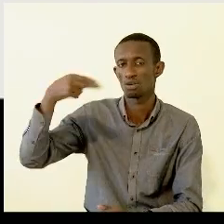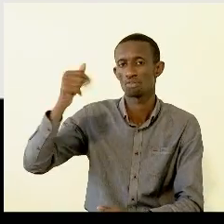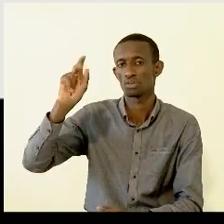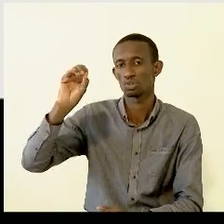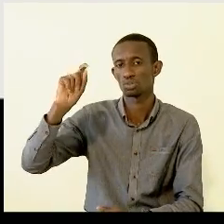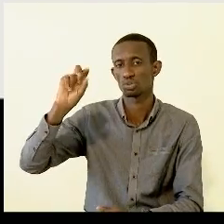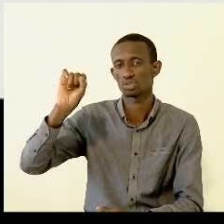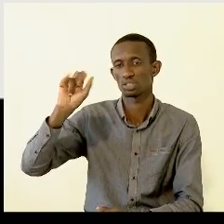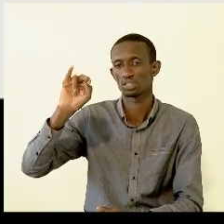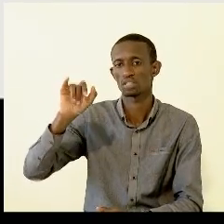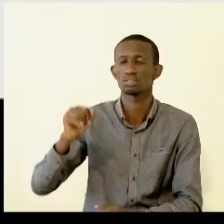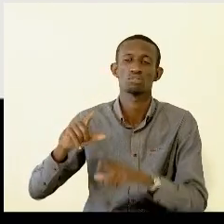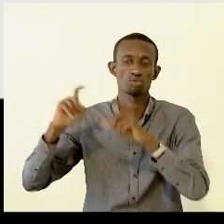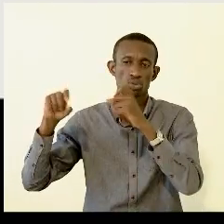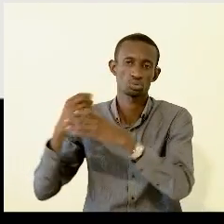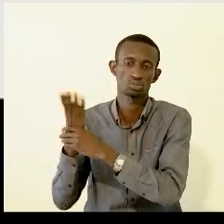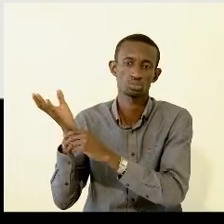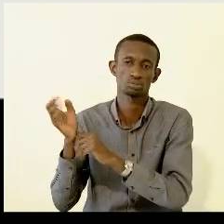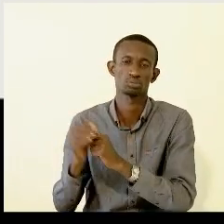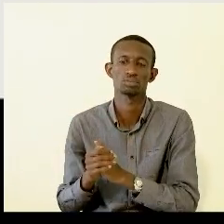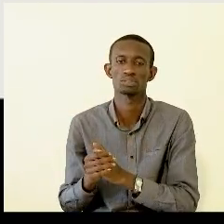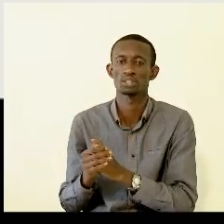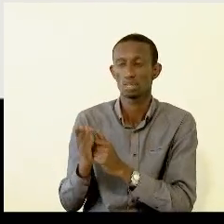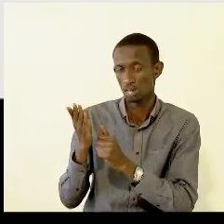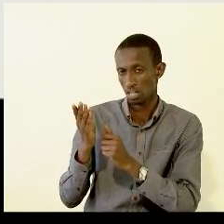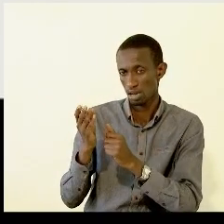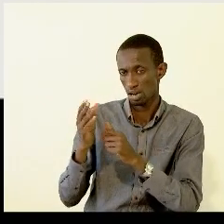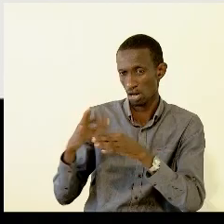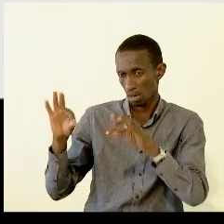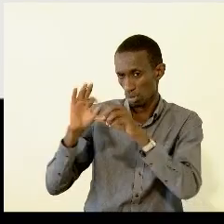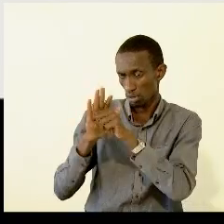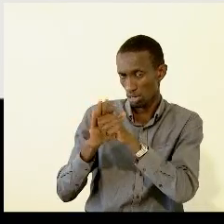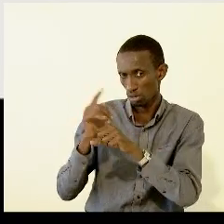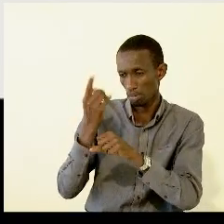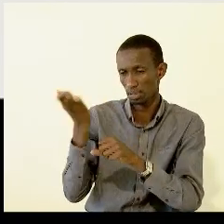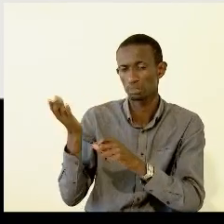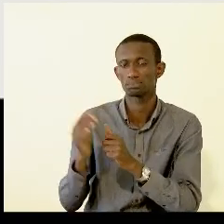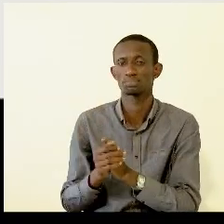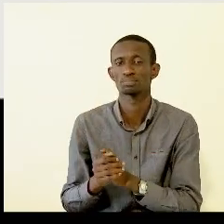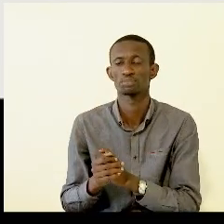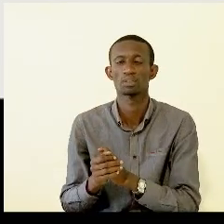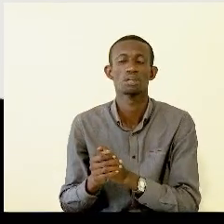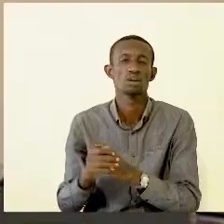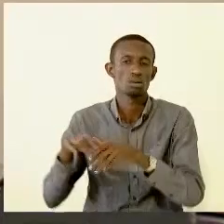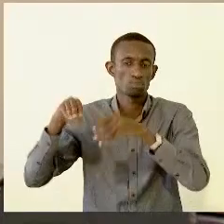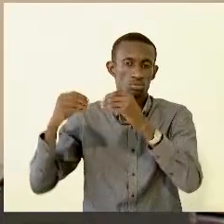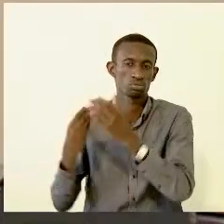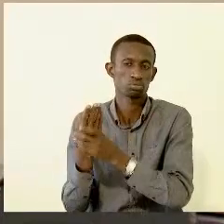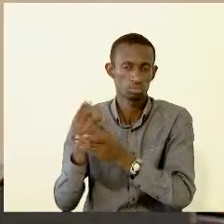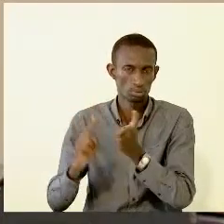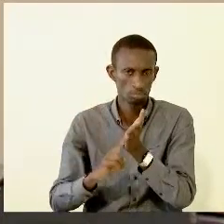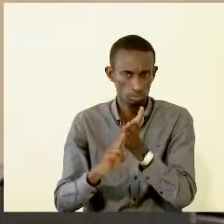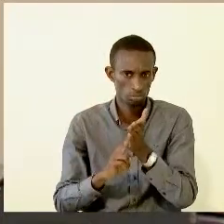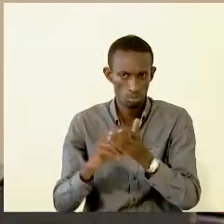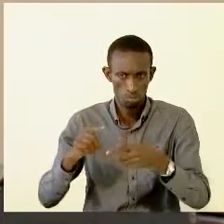photosynthesis. As you can see, one of the functions of leaves is photosynthesis. Plants use leaves in the